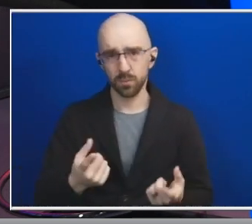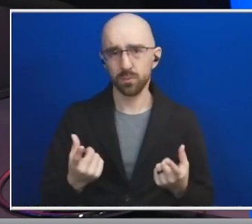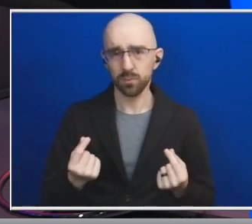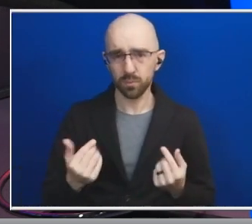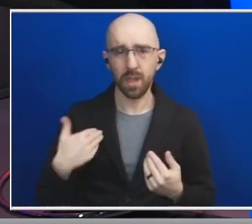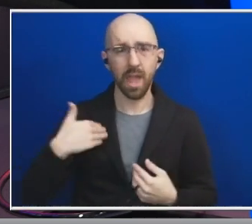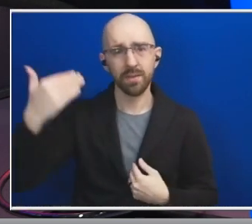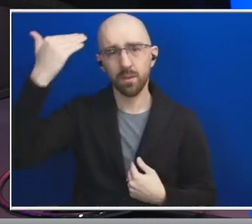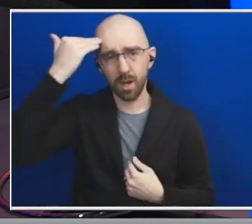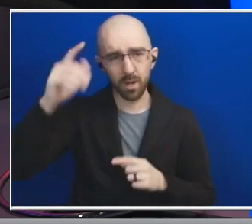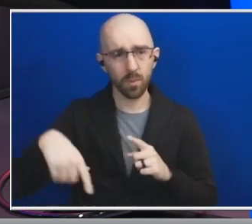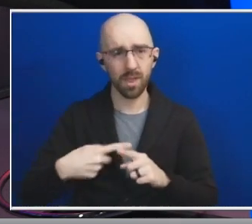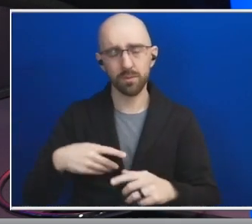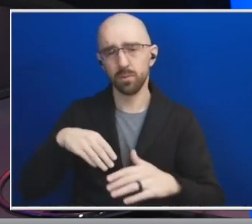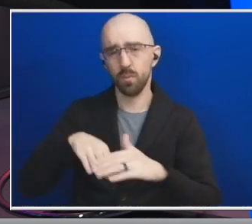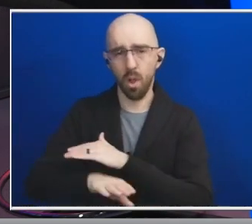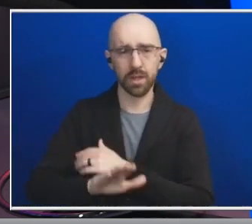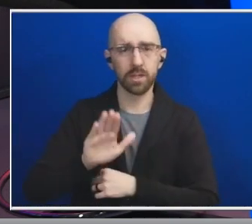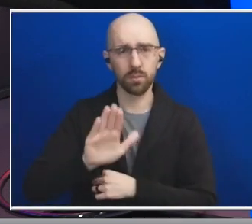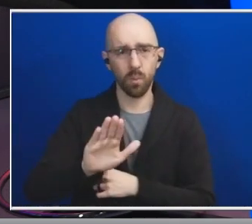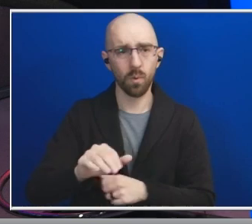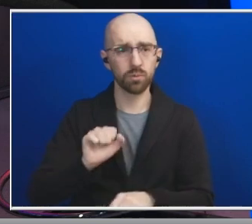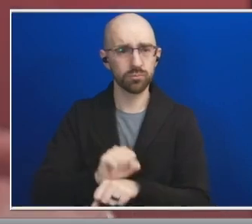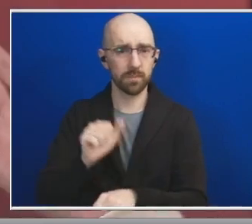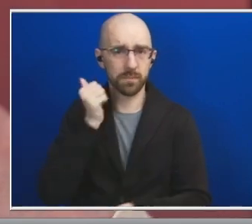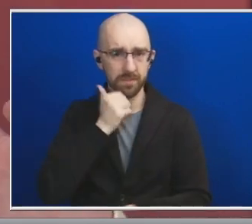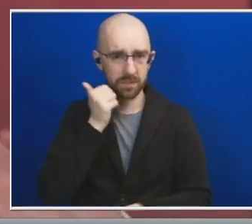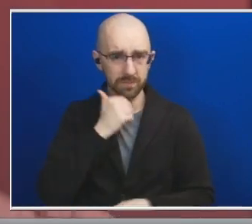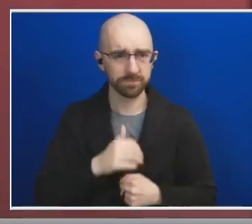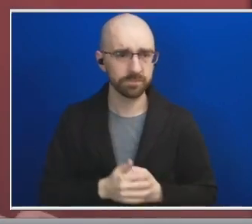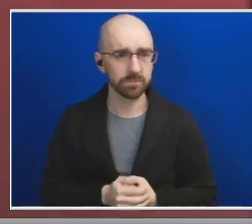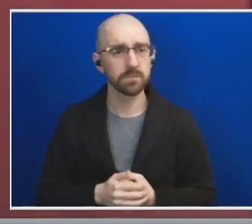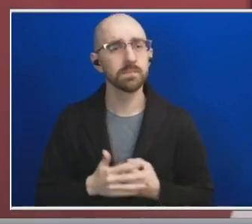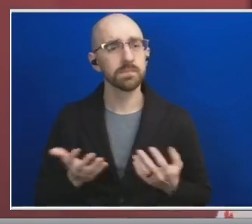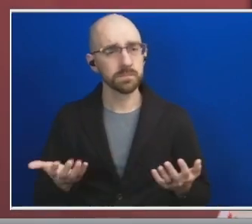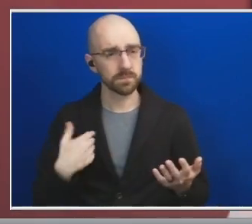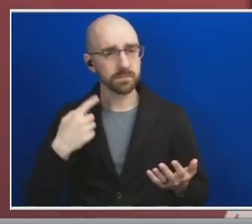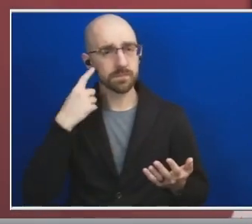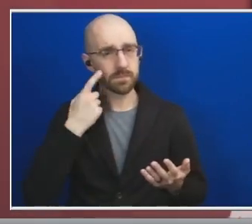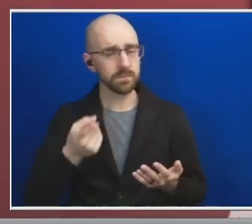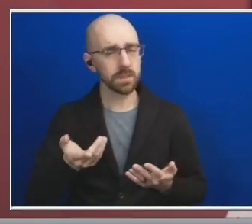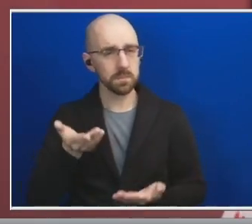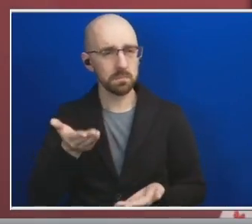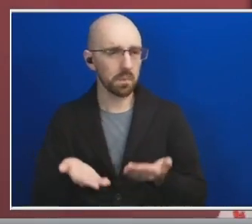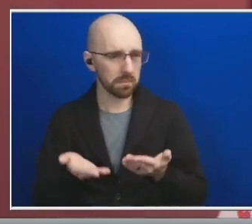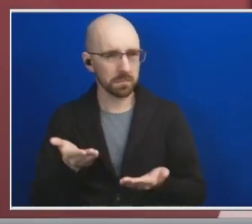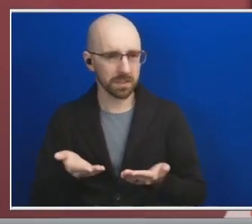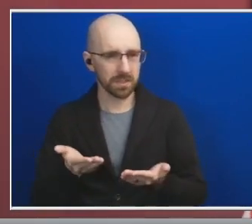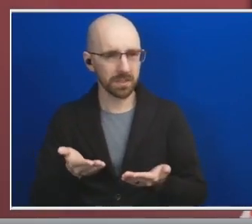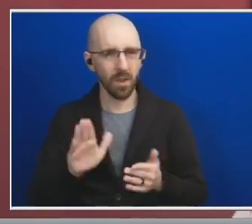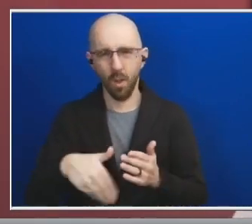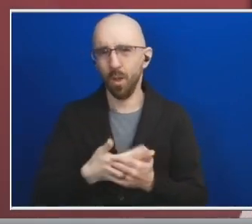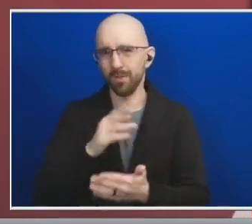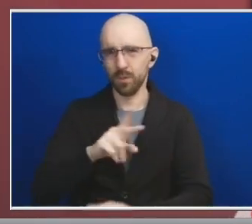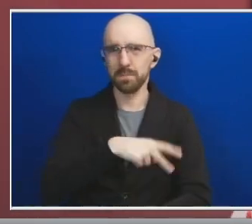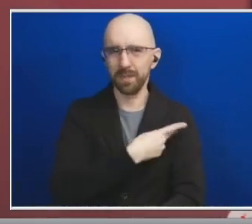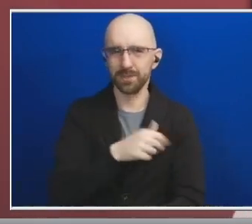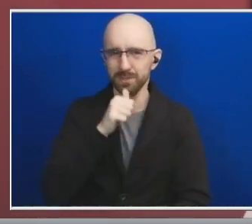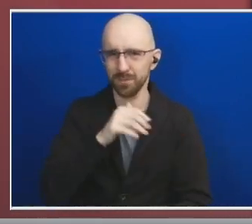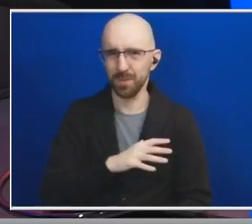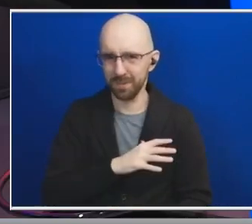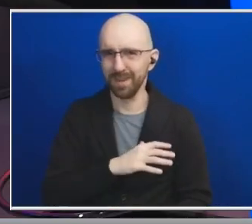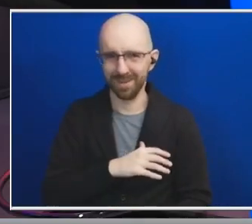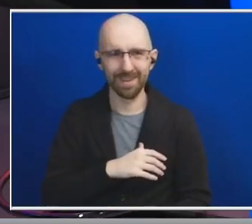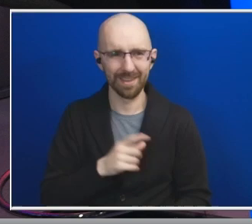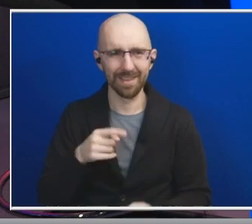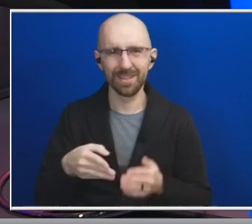into your job every day? Well, I think you probably can, all your patients are women. I'm going to generalize on that again